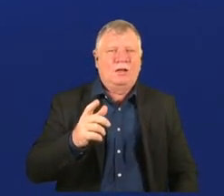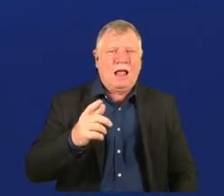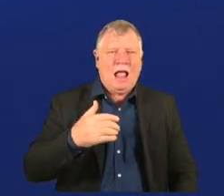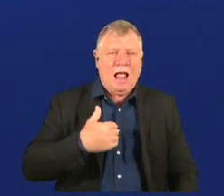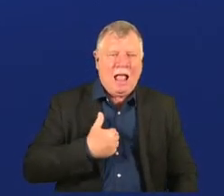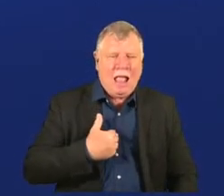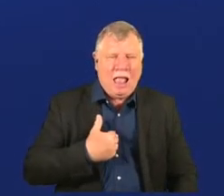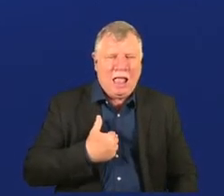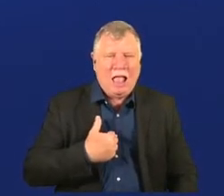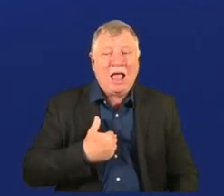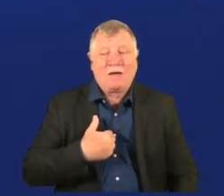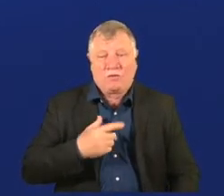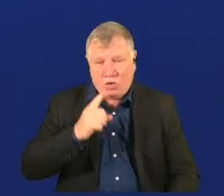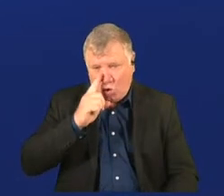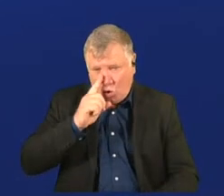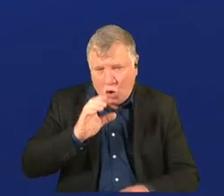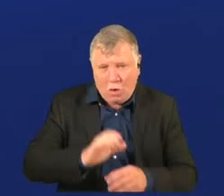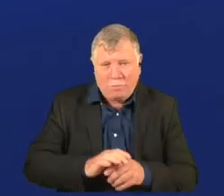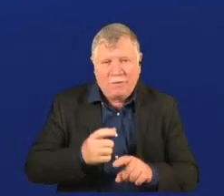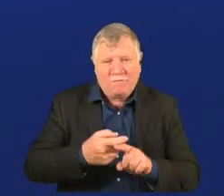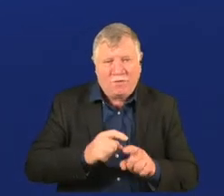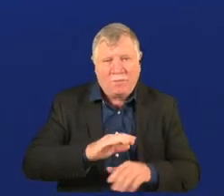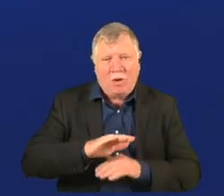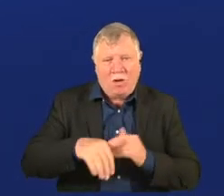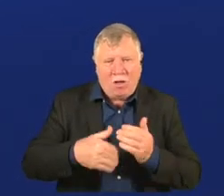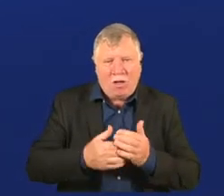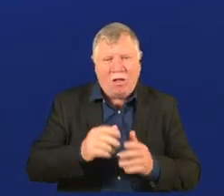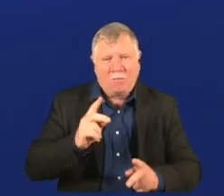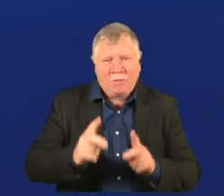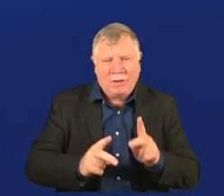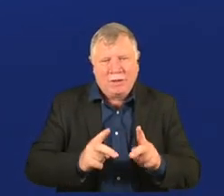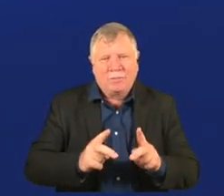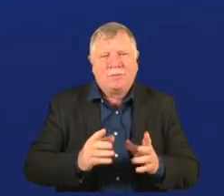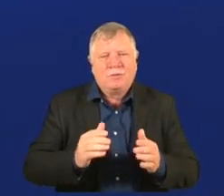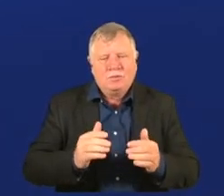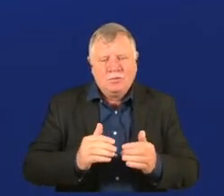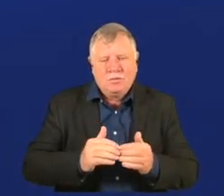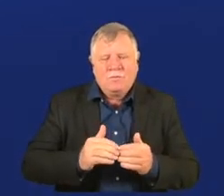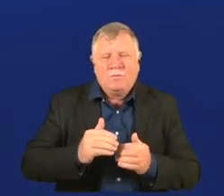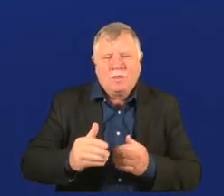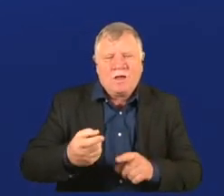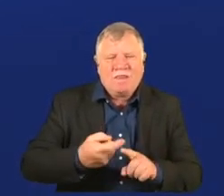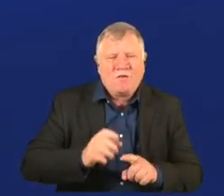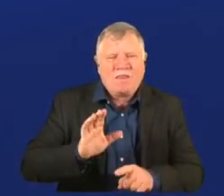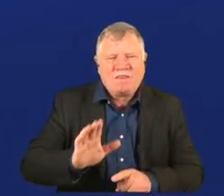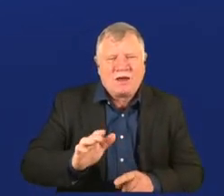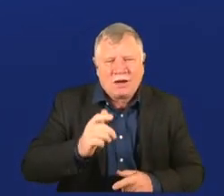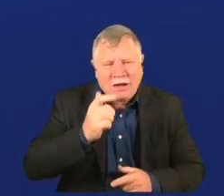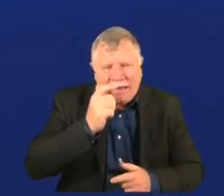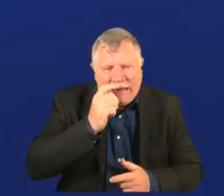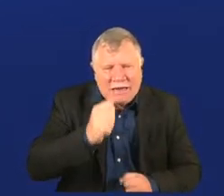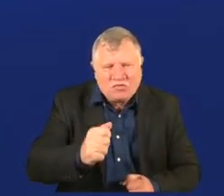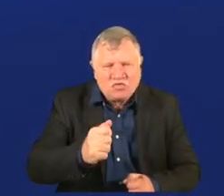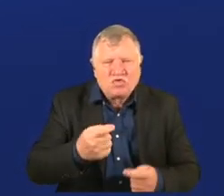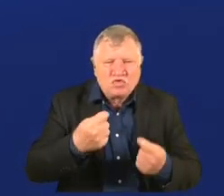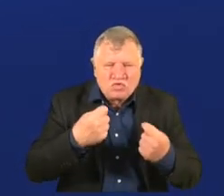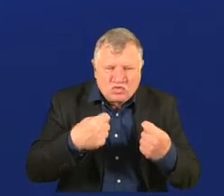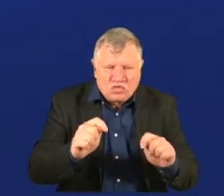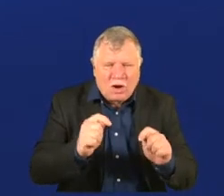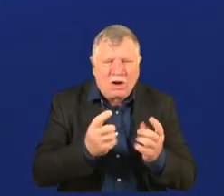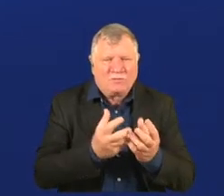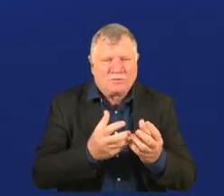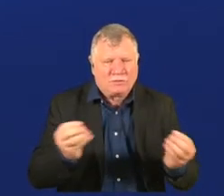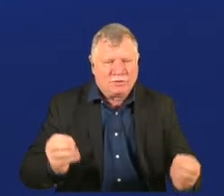irrefutable commitment from all stakeholders to move beyond their interests in order to achieve